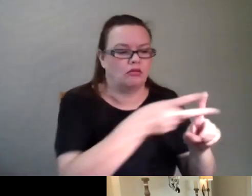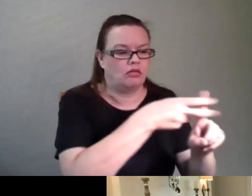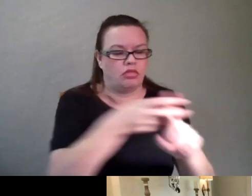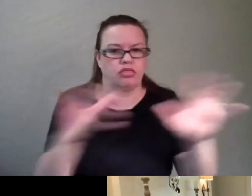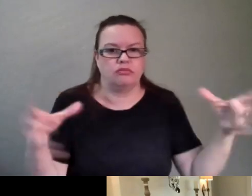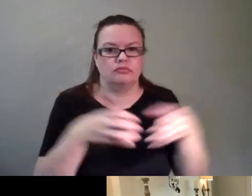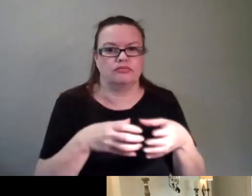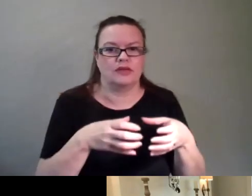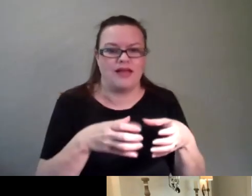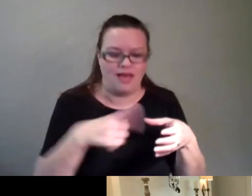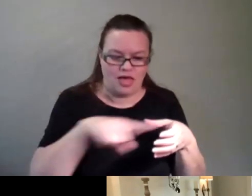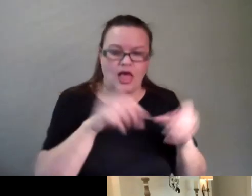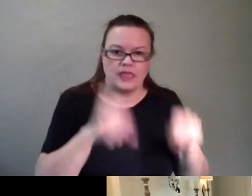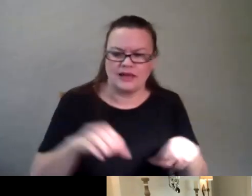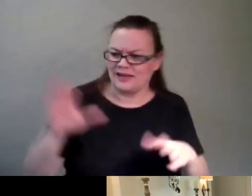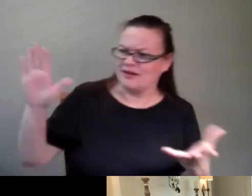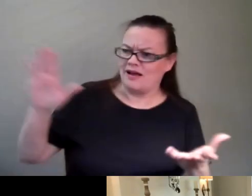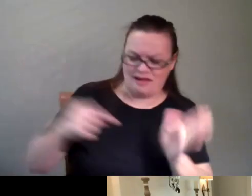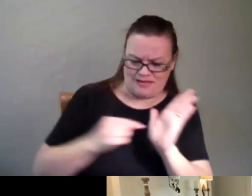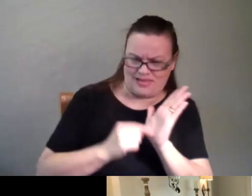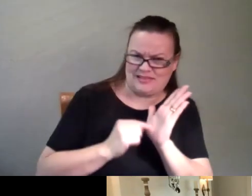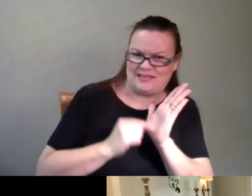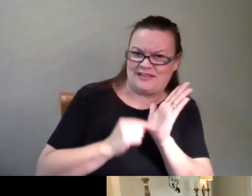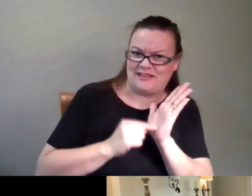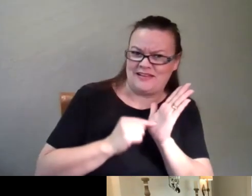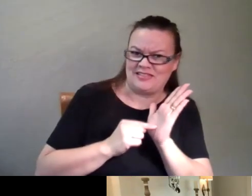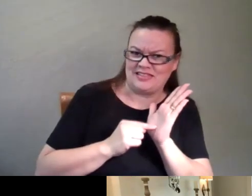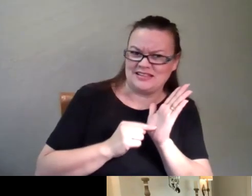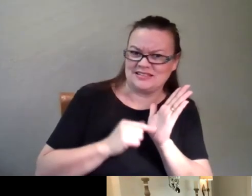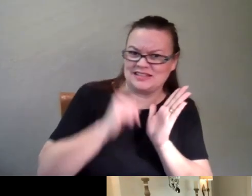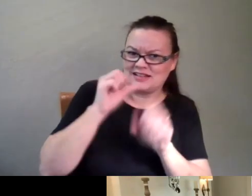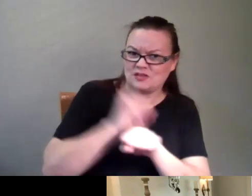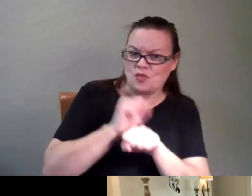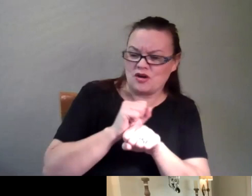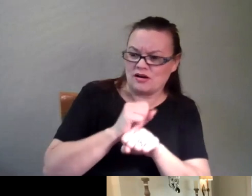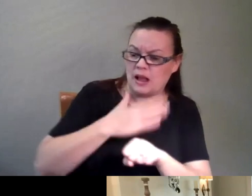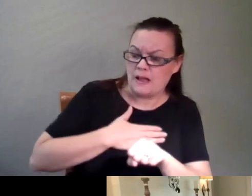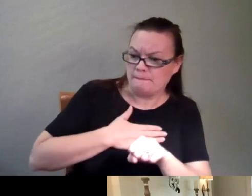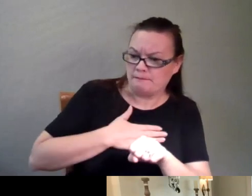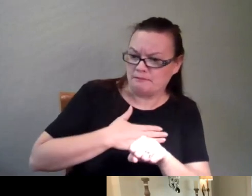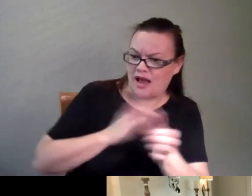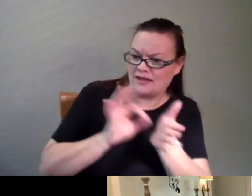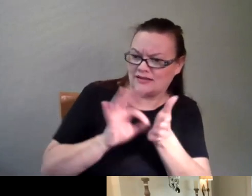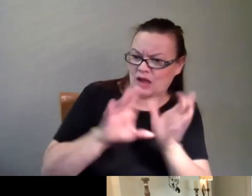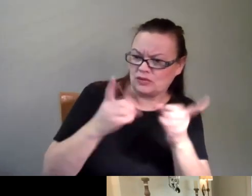business, you can't possibly, you'd have an accounting department bigger than your business if you tried to implement this.